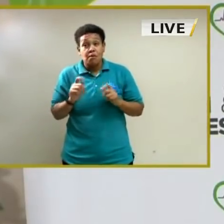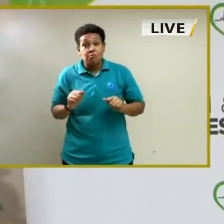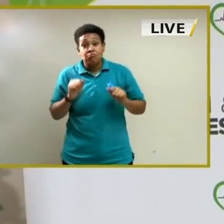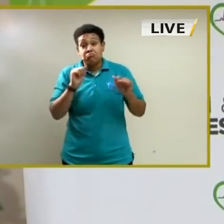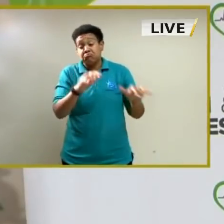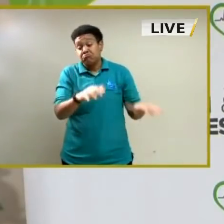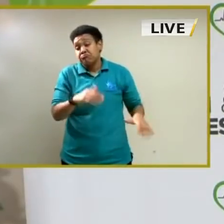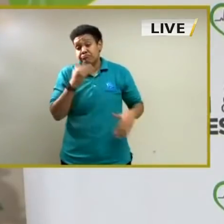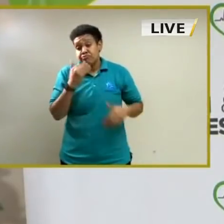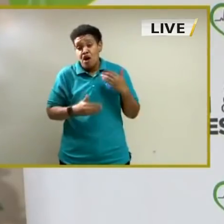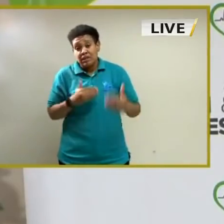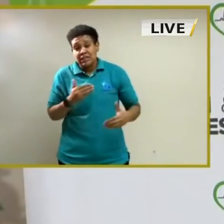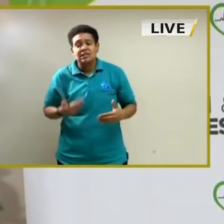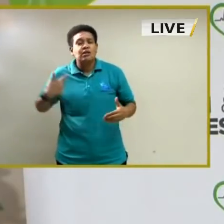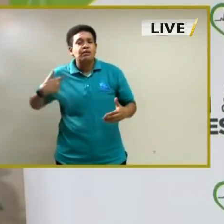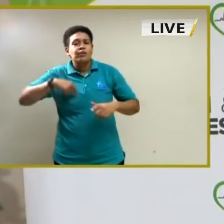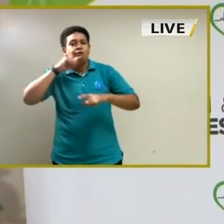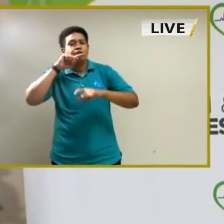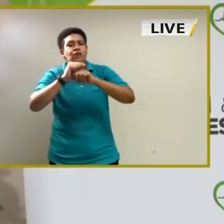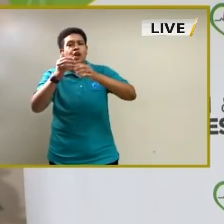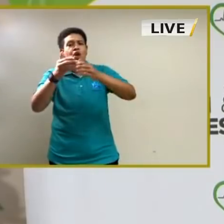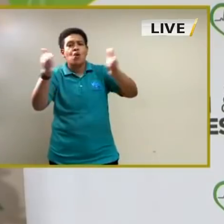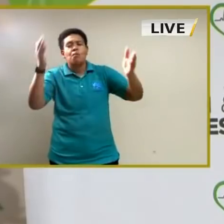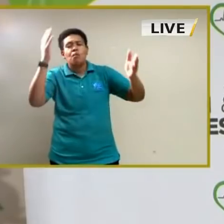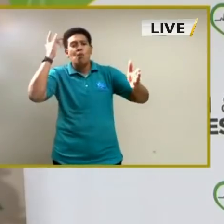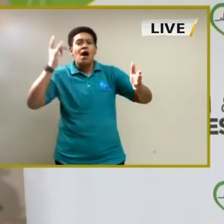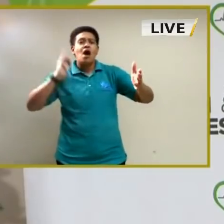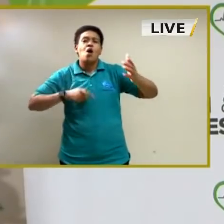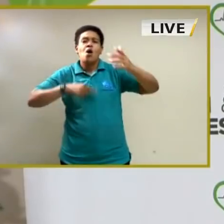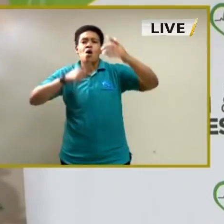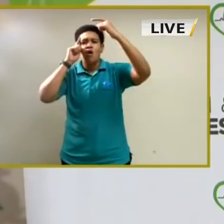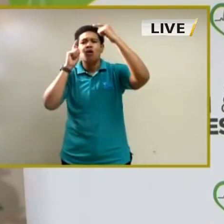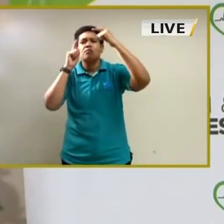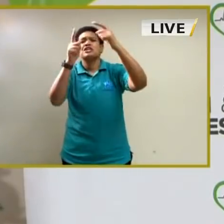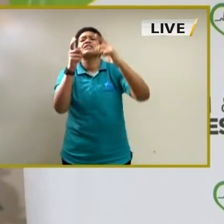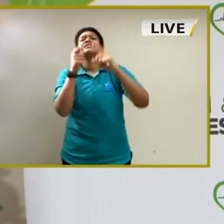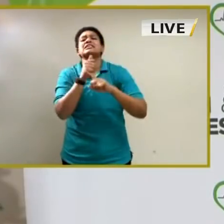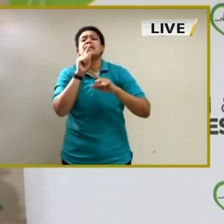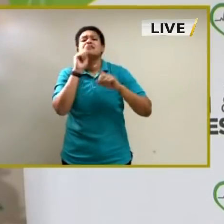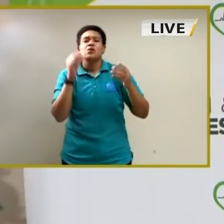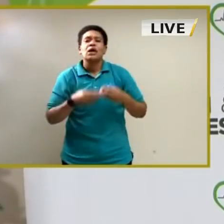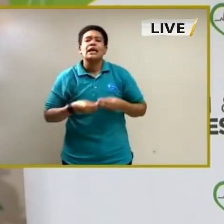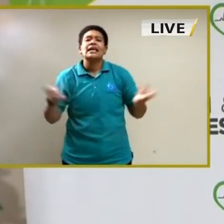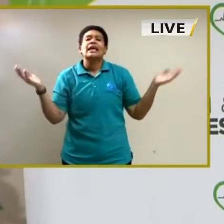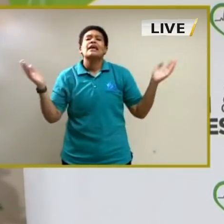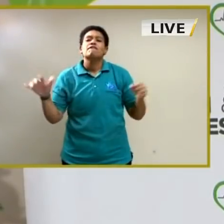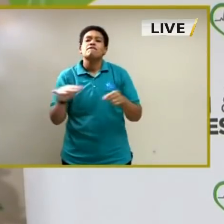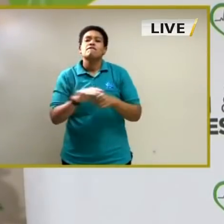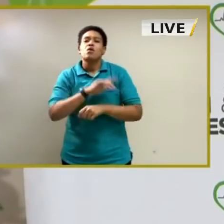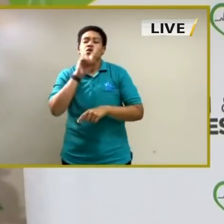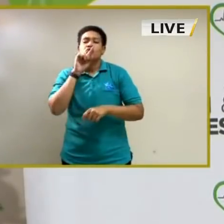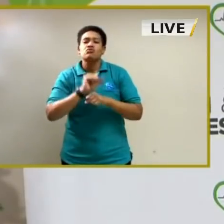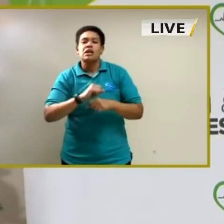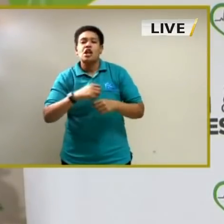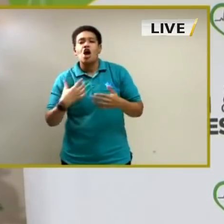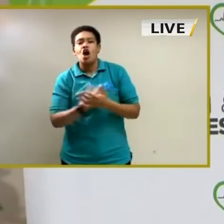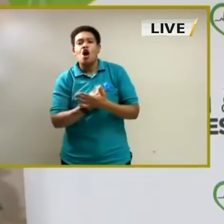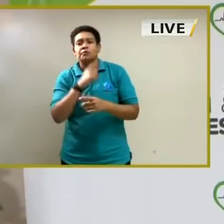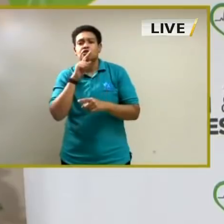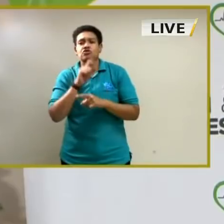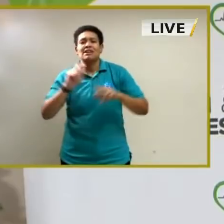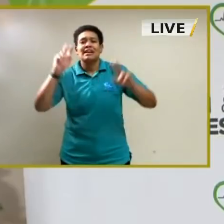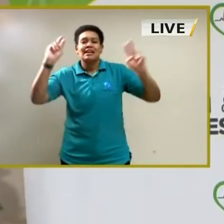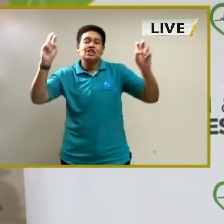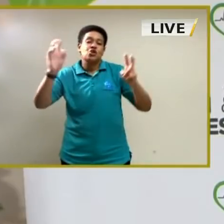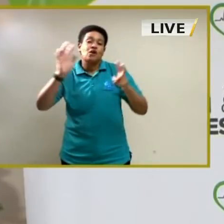on the process, we are very open because our objective is to give full opportunity. There's an issue of